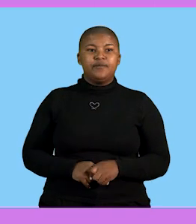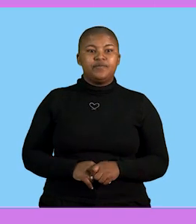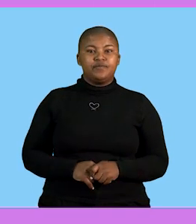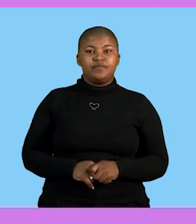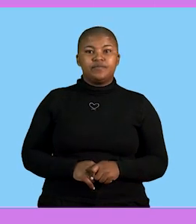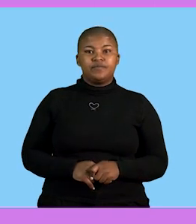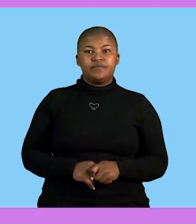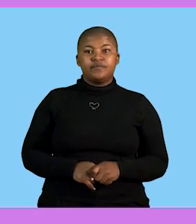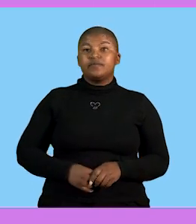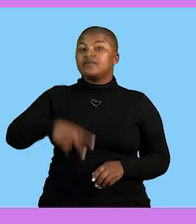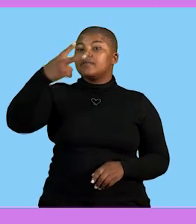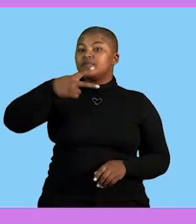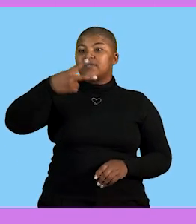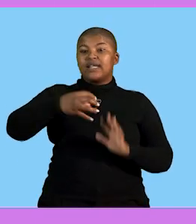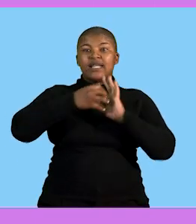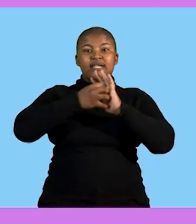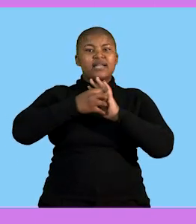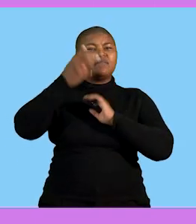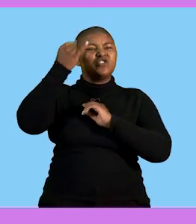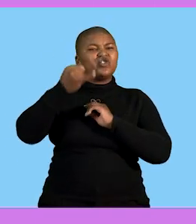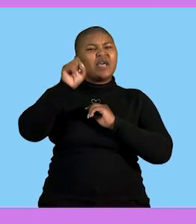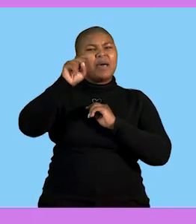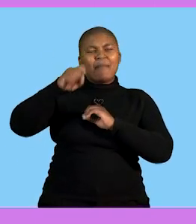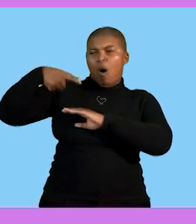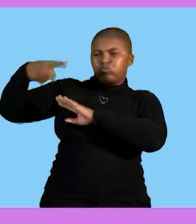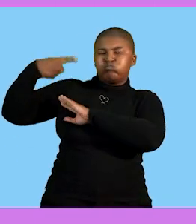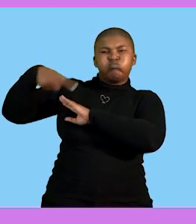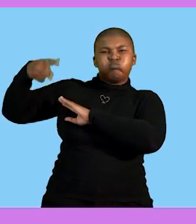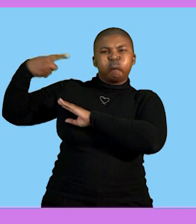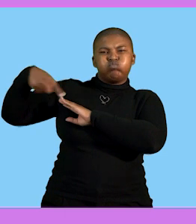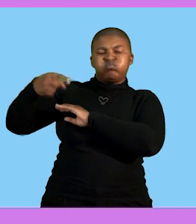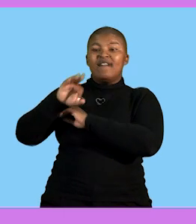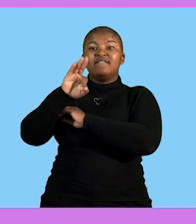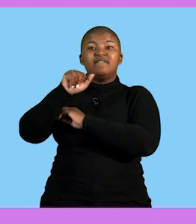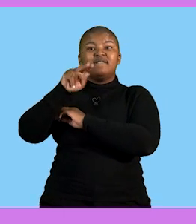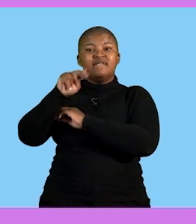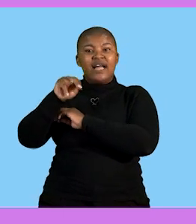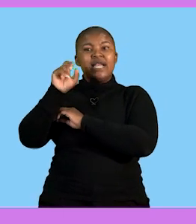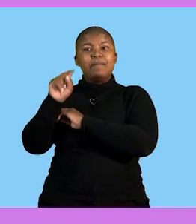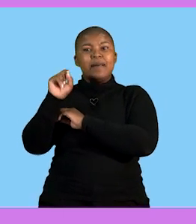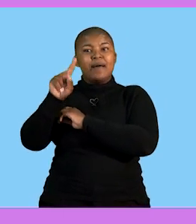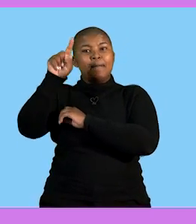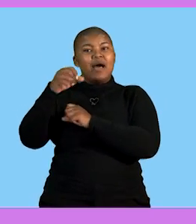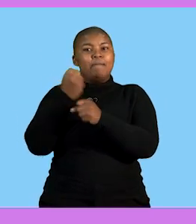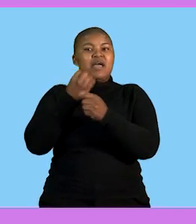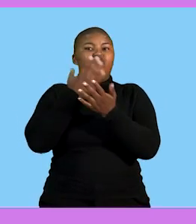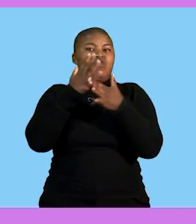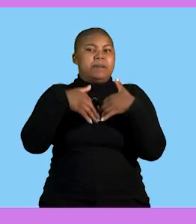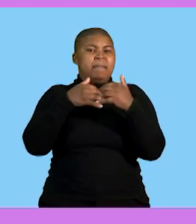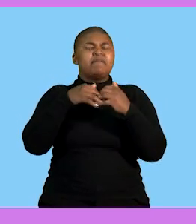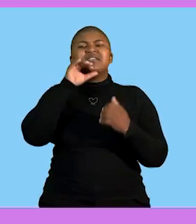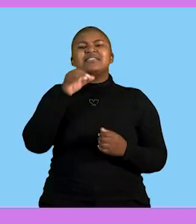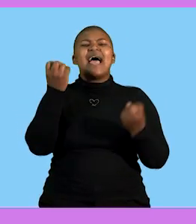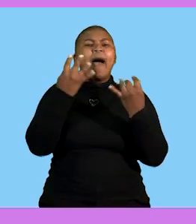And now the second example, we are looking at a fan. It says a fan is to be assembled. Indicate